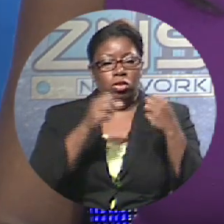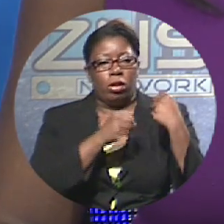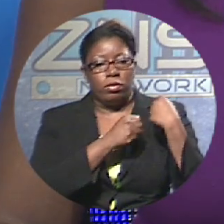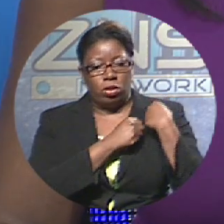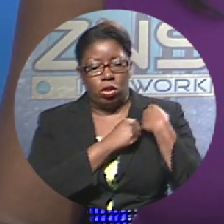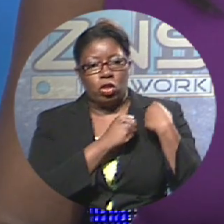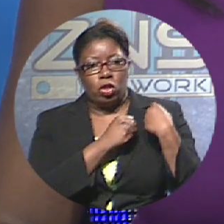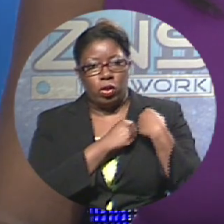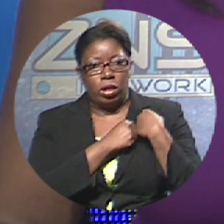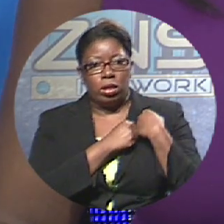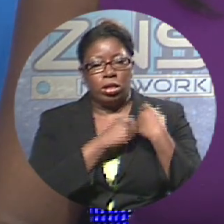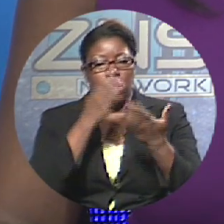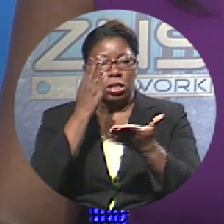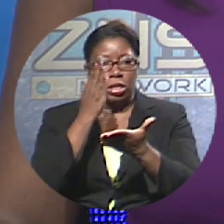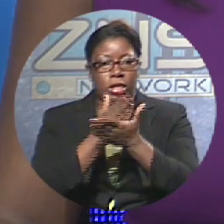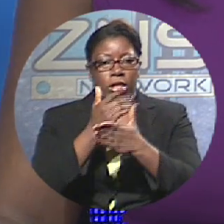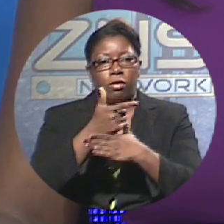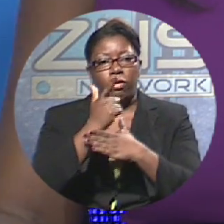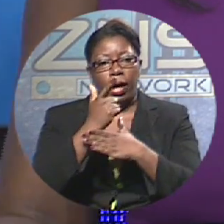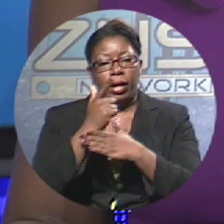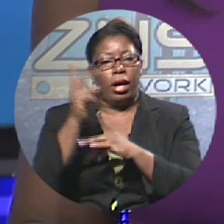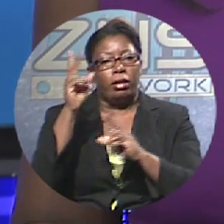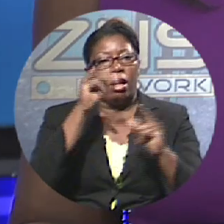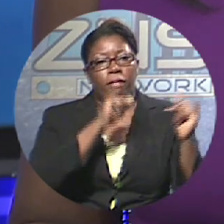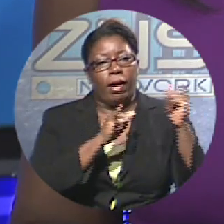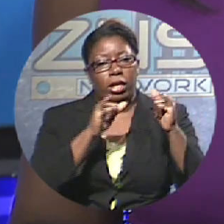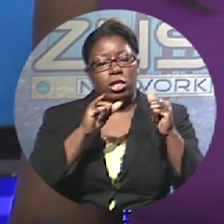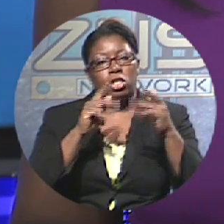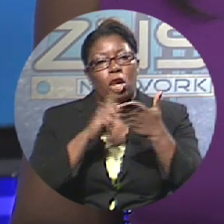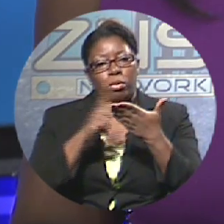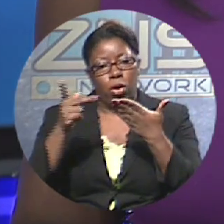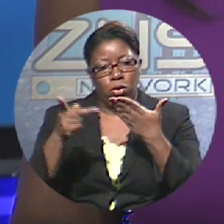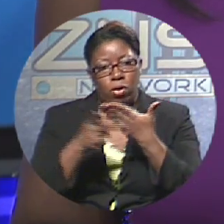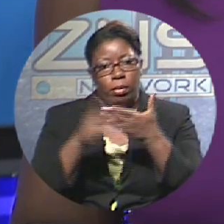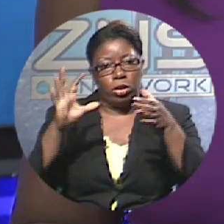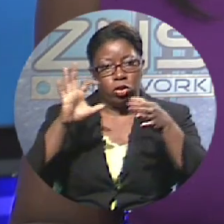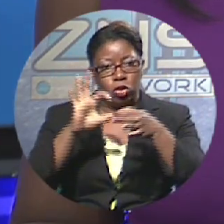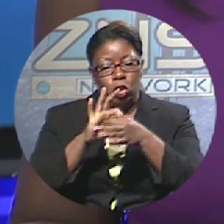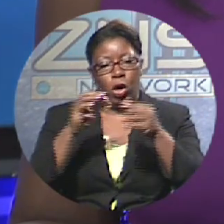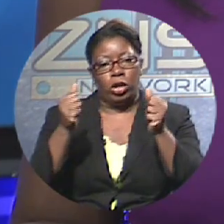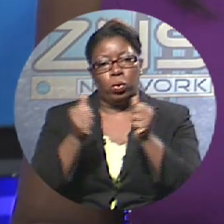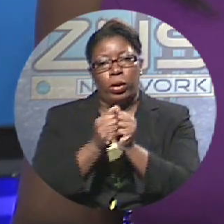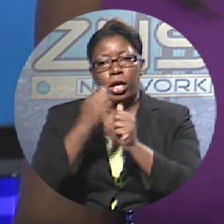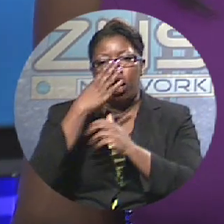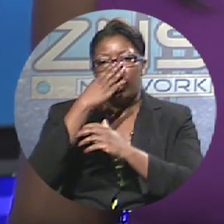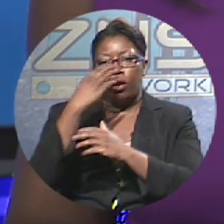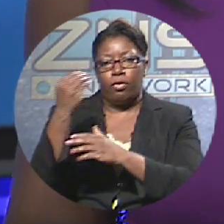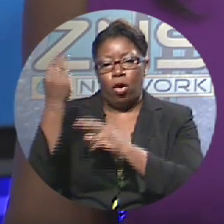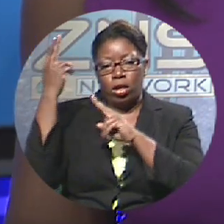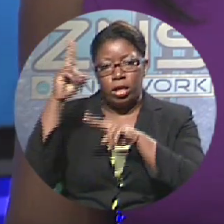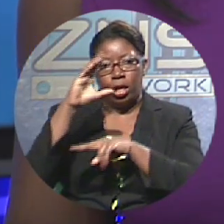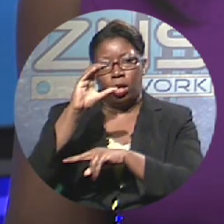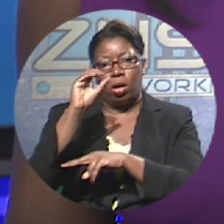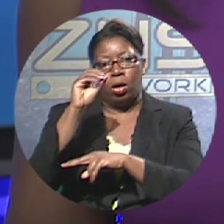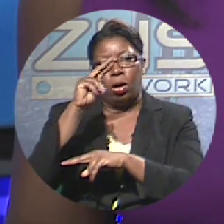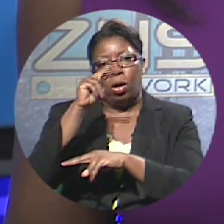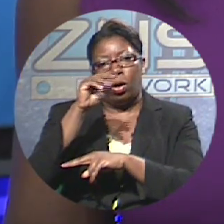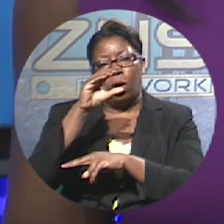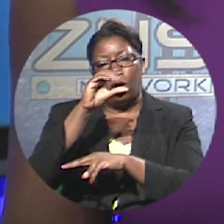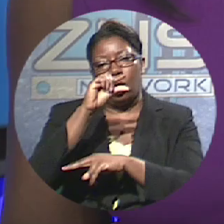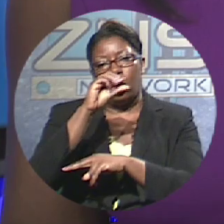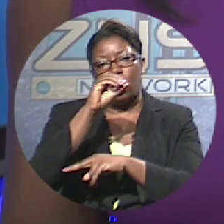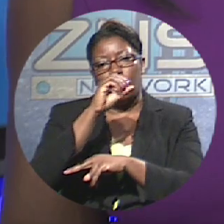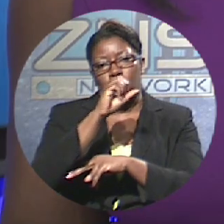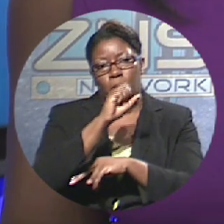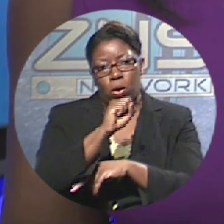Ceasefire and Violence Breakers programs to join forces with the Fox Hill Congos and Youth Against Violence for a special community